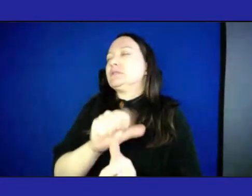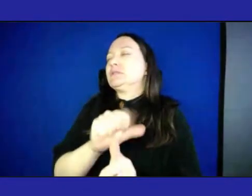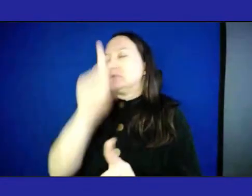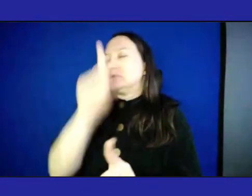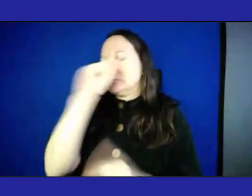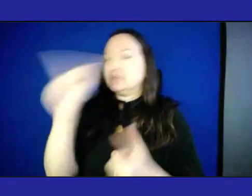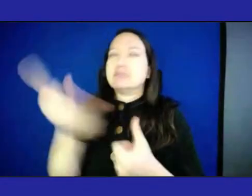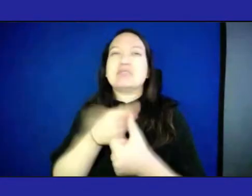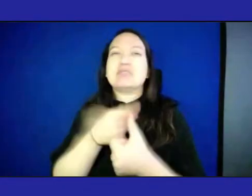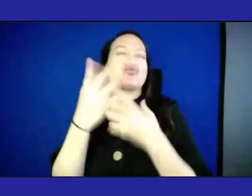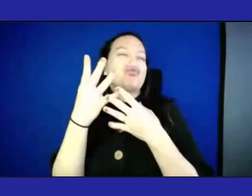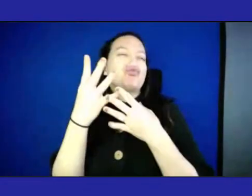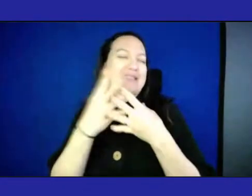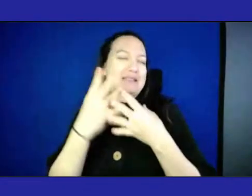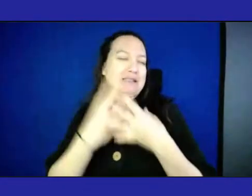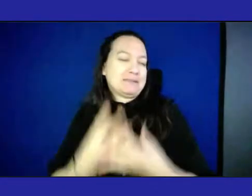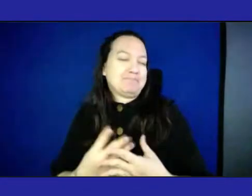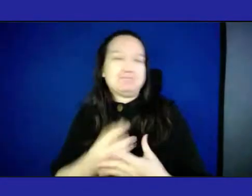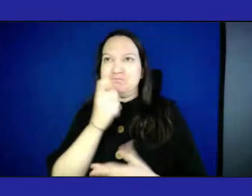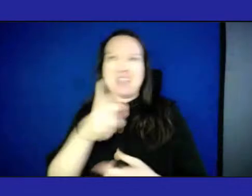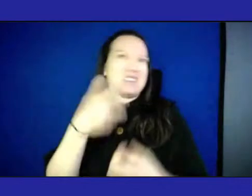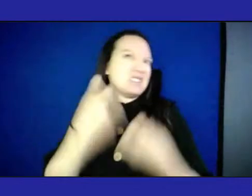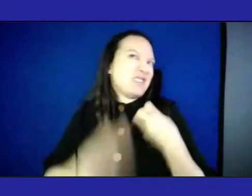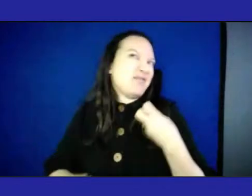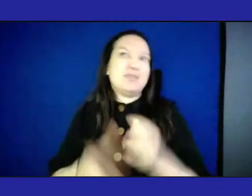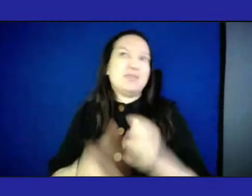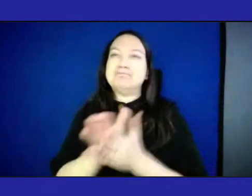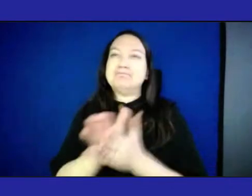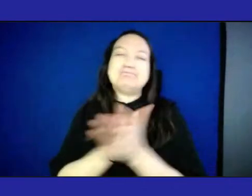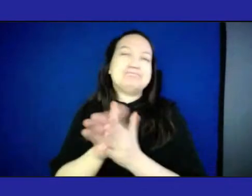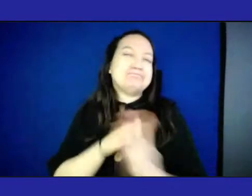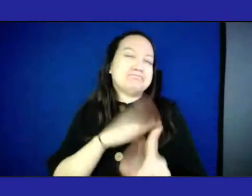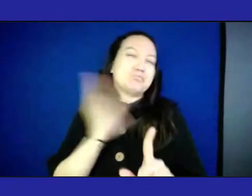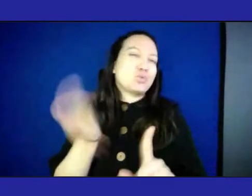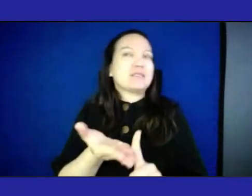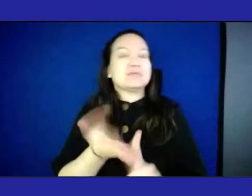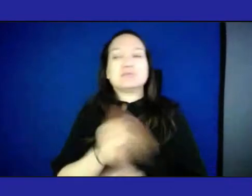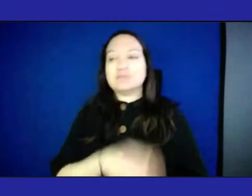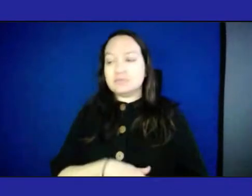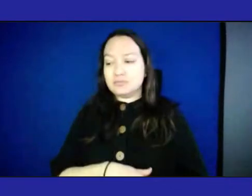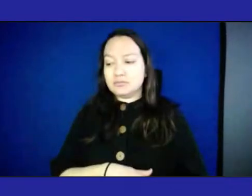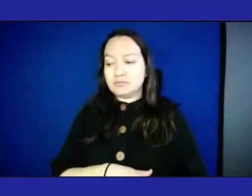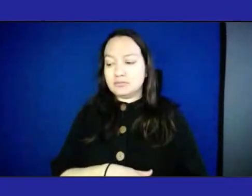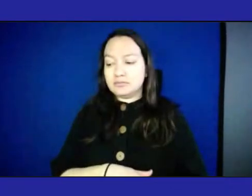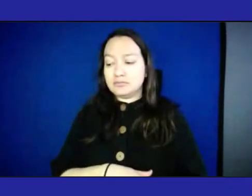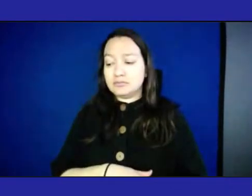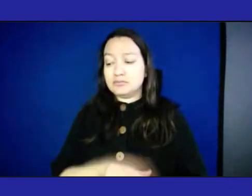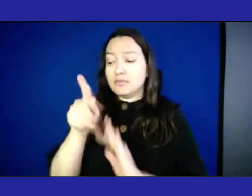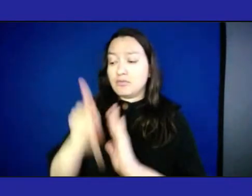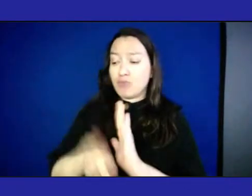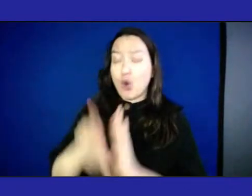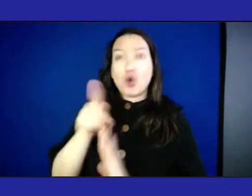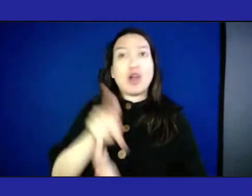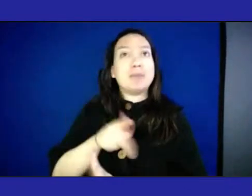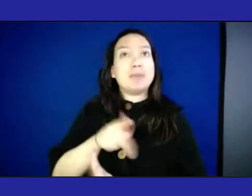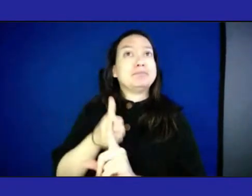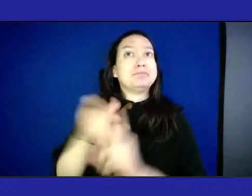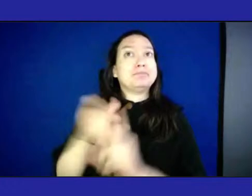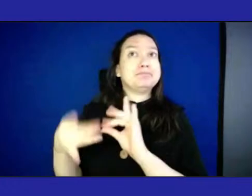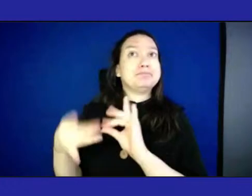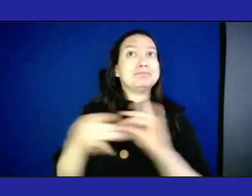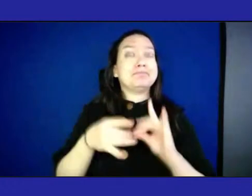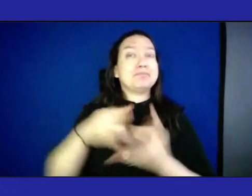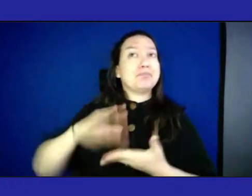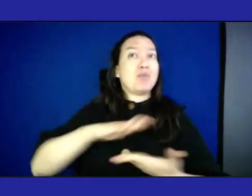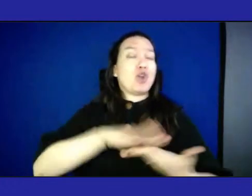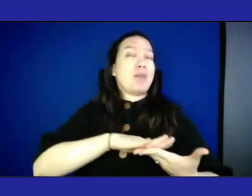certainly is not hard to persuade people. Yeah, and some programs also tie it into to mammograms for breast cancer screening. So